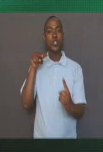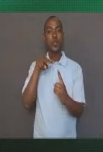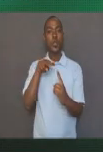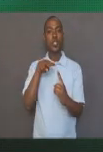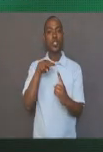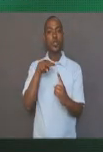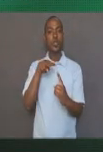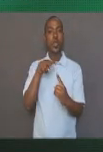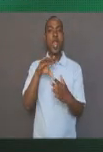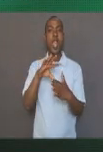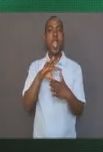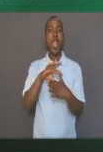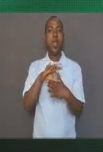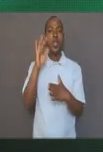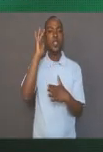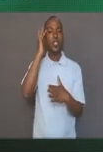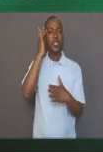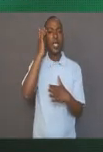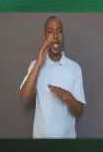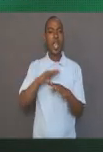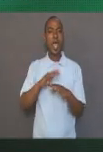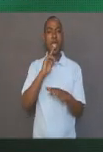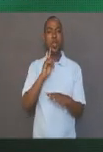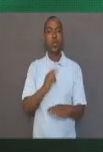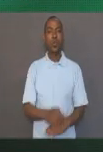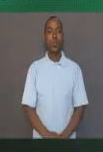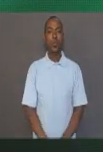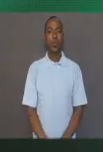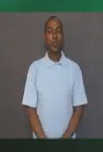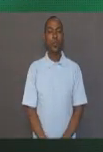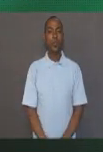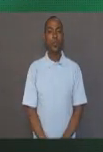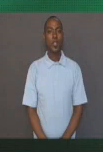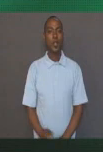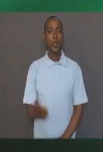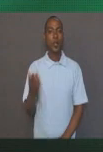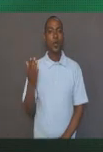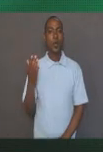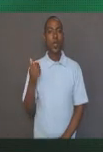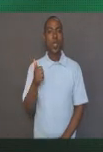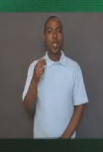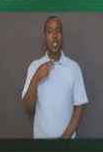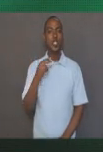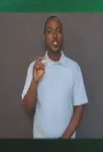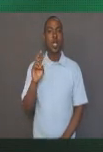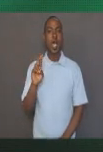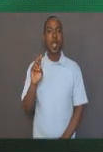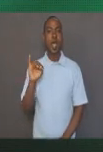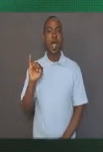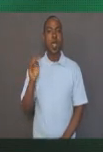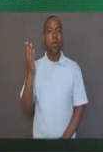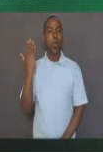on patients with leprosy. In the last few years, AHRI